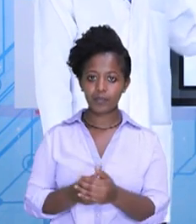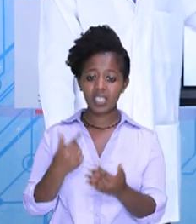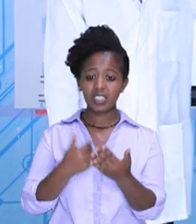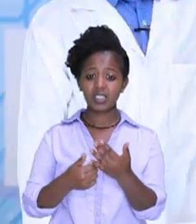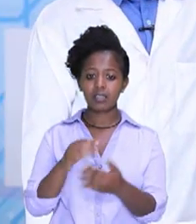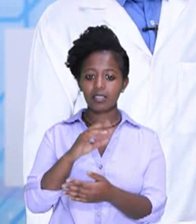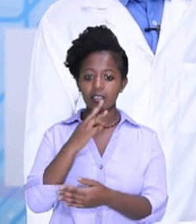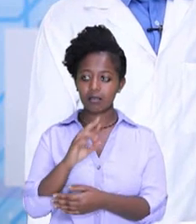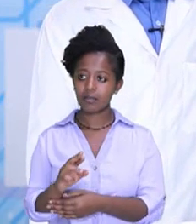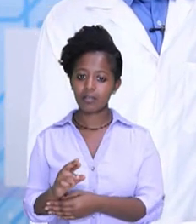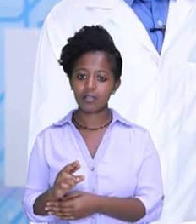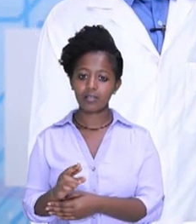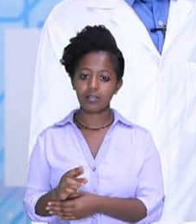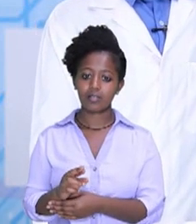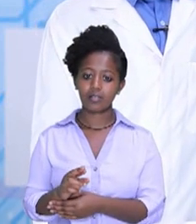These things may